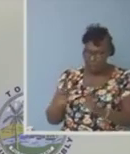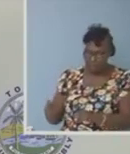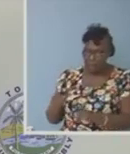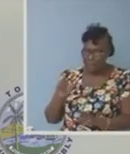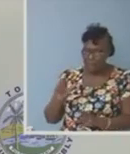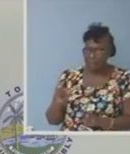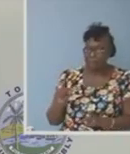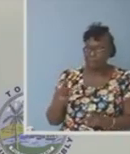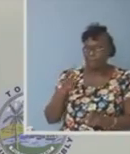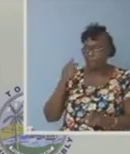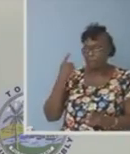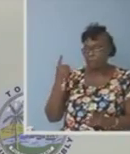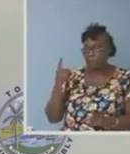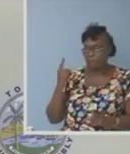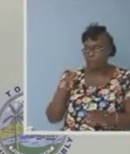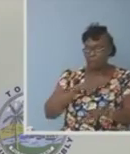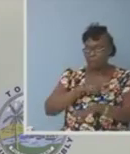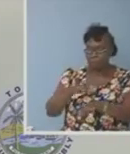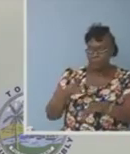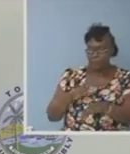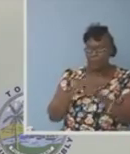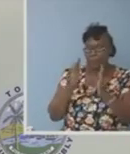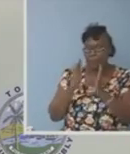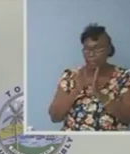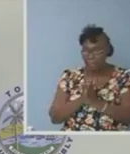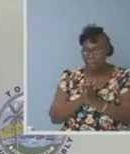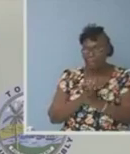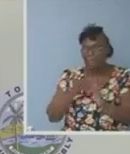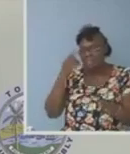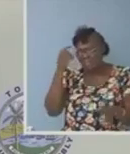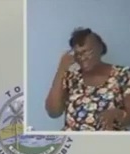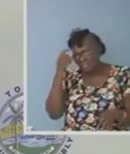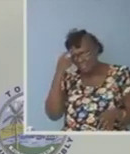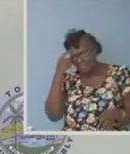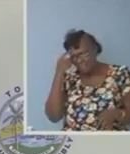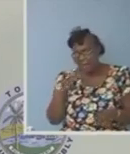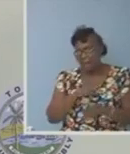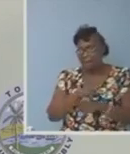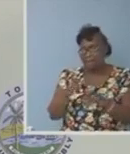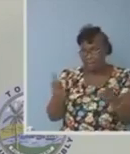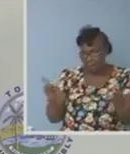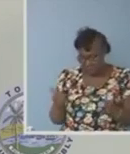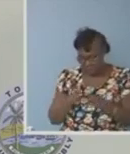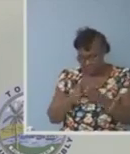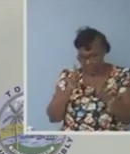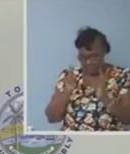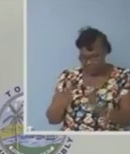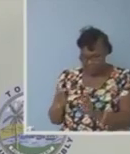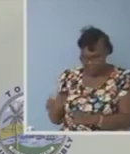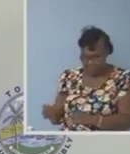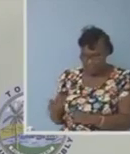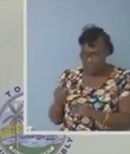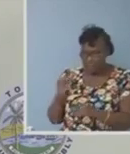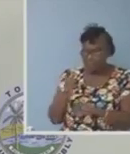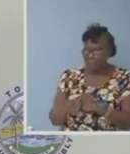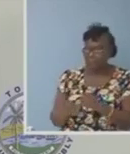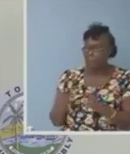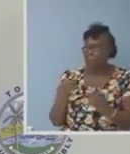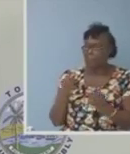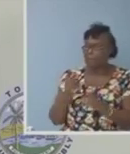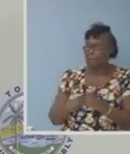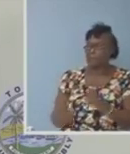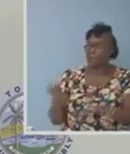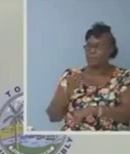1 response, principals were asked to contemplate a plan like this. So today I am therefore pleased